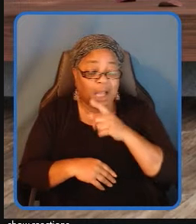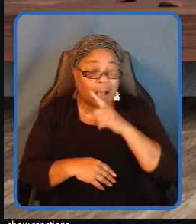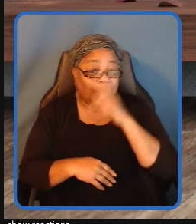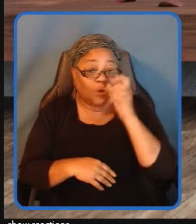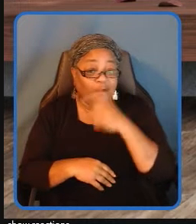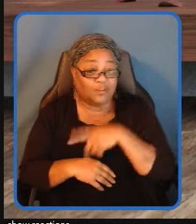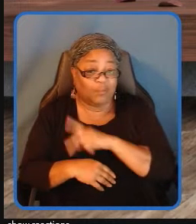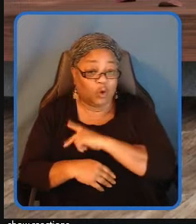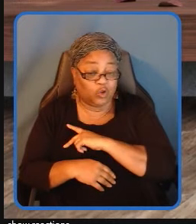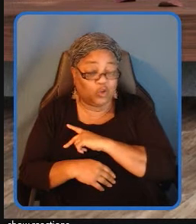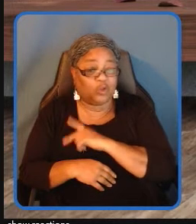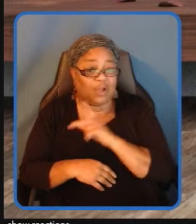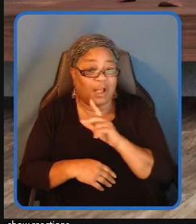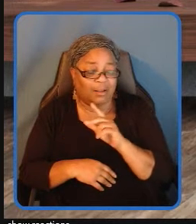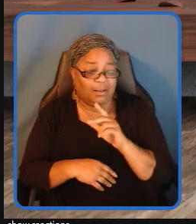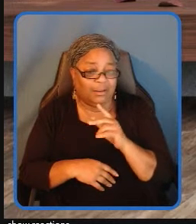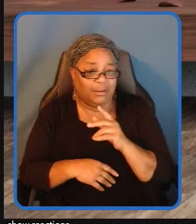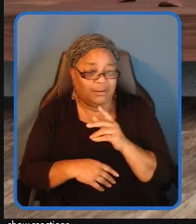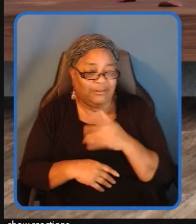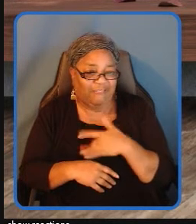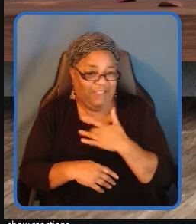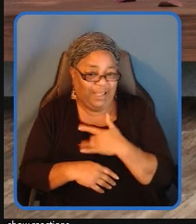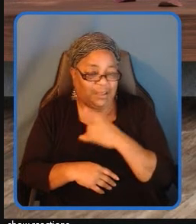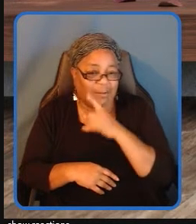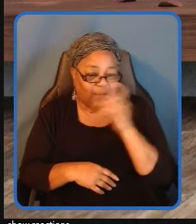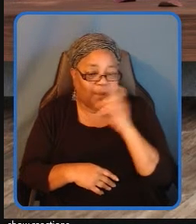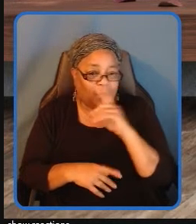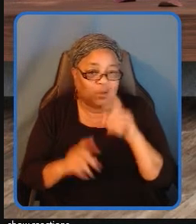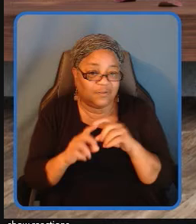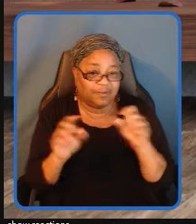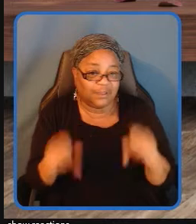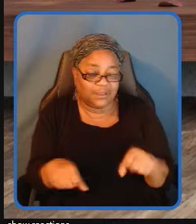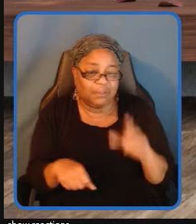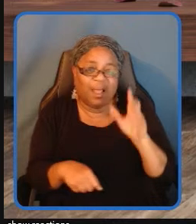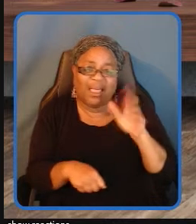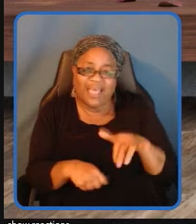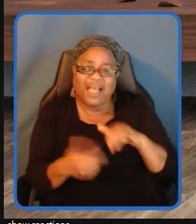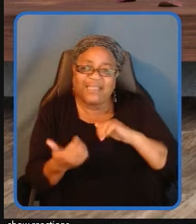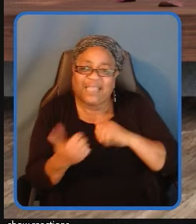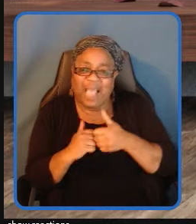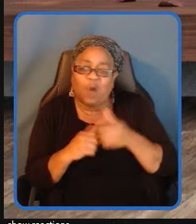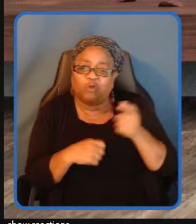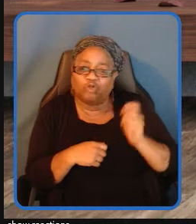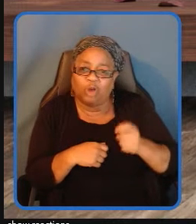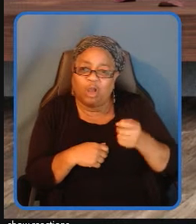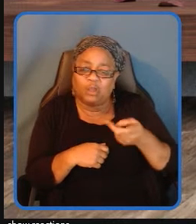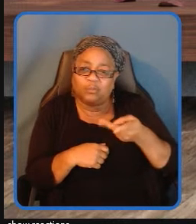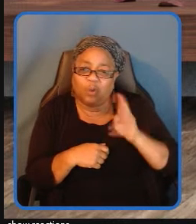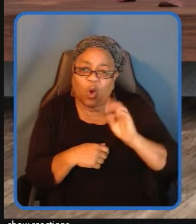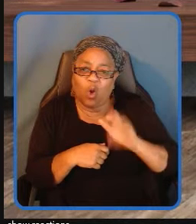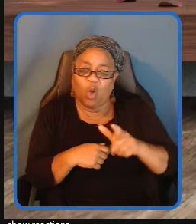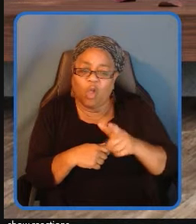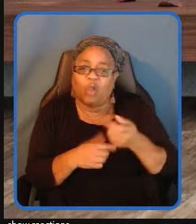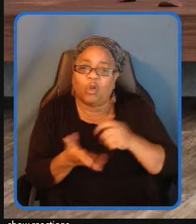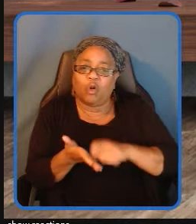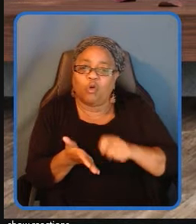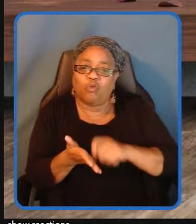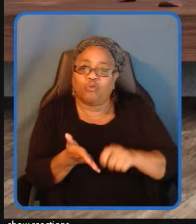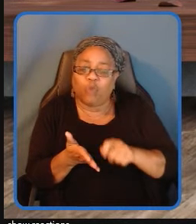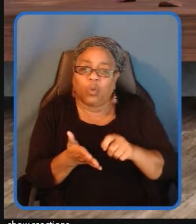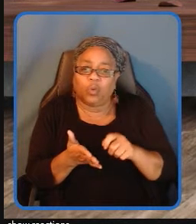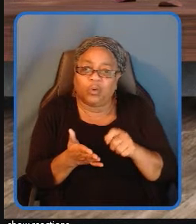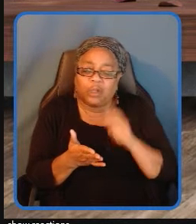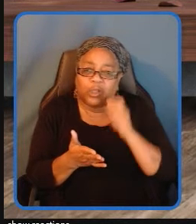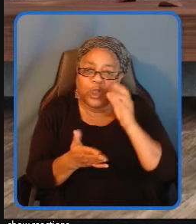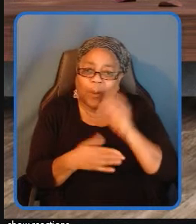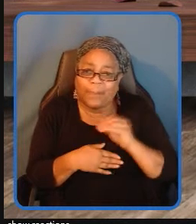of the system and structure. Justice Powell wrote the opinion, and he basically said, we're not looking at systemic racism. I